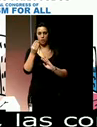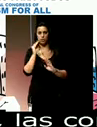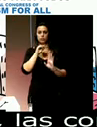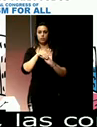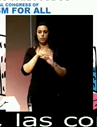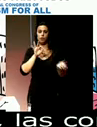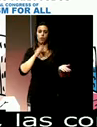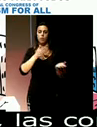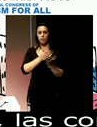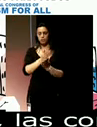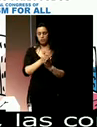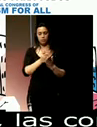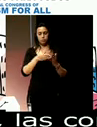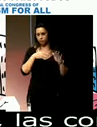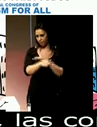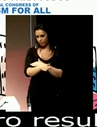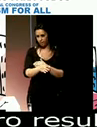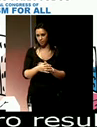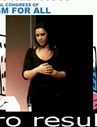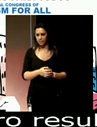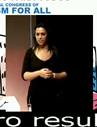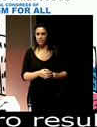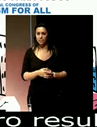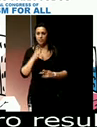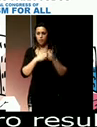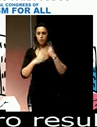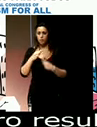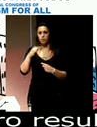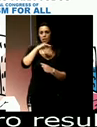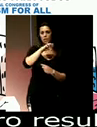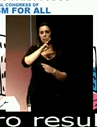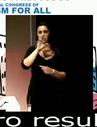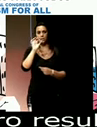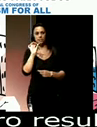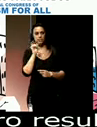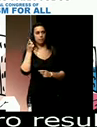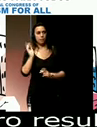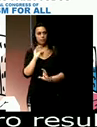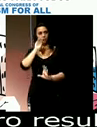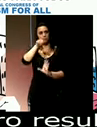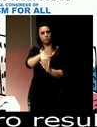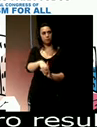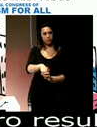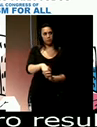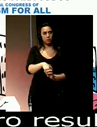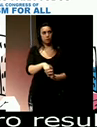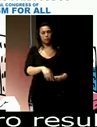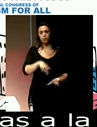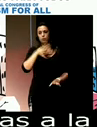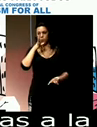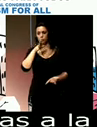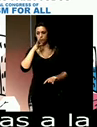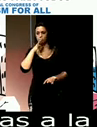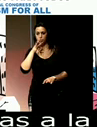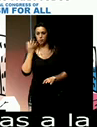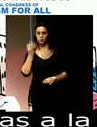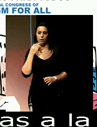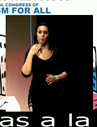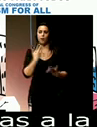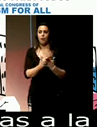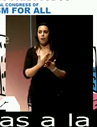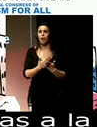The GPS information is integrated because I want to have the absolute guarantee the auditor